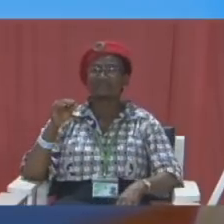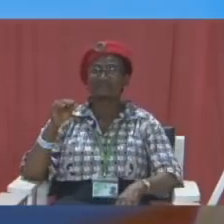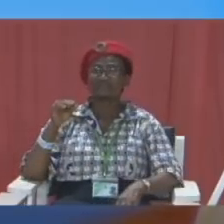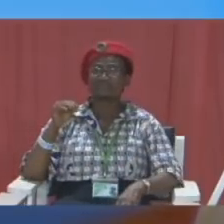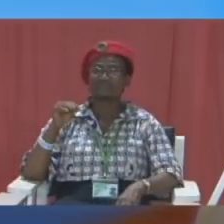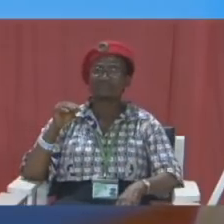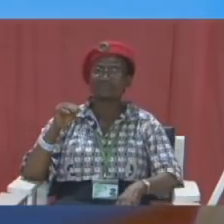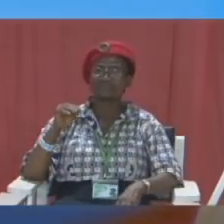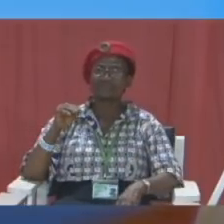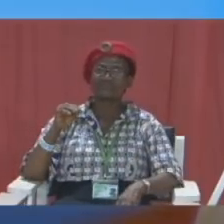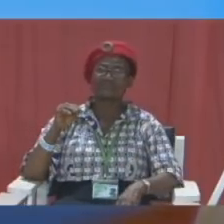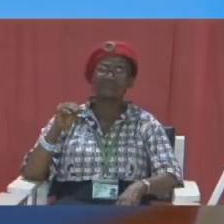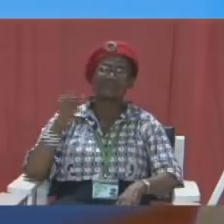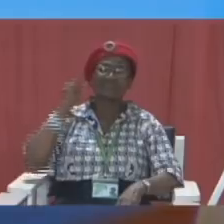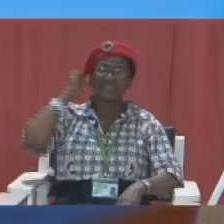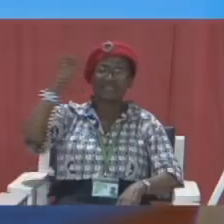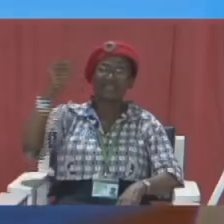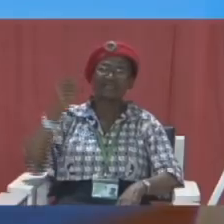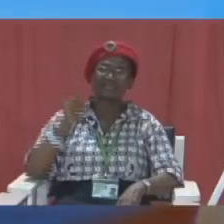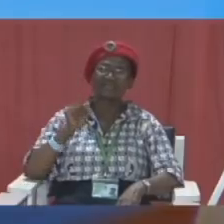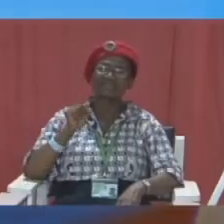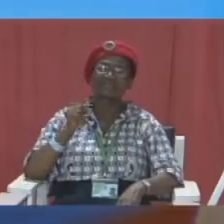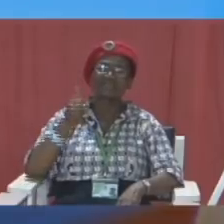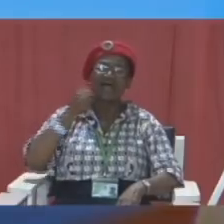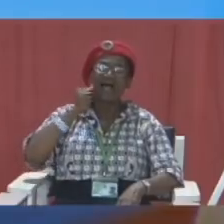His auntie died.